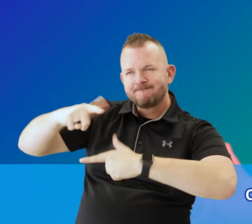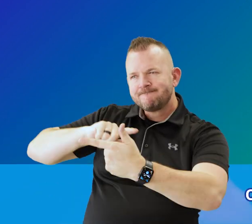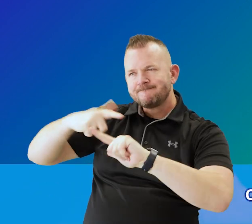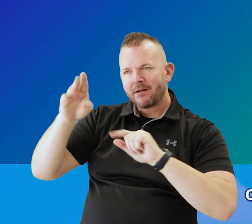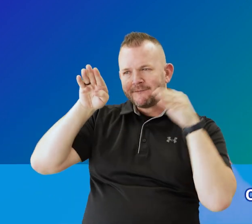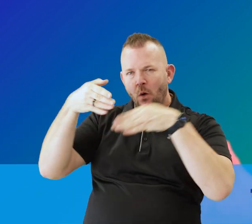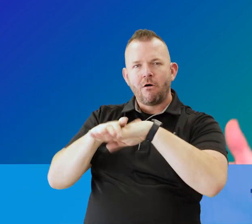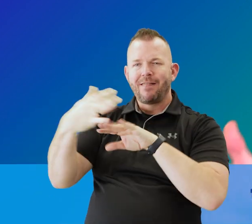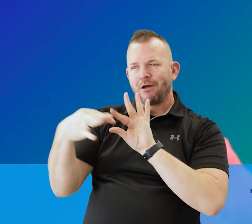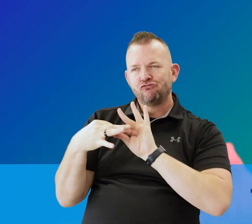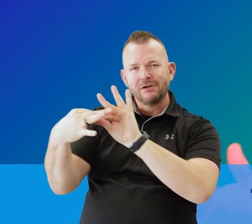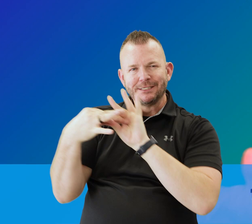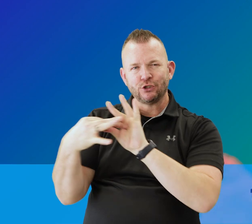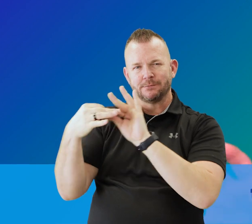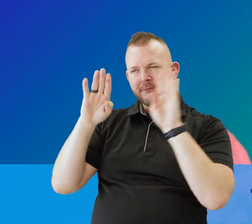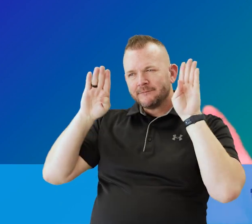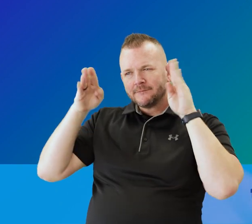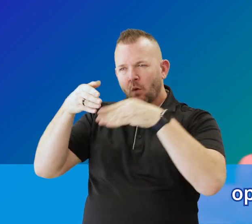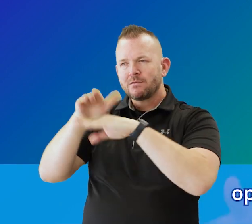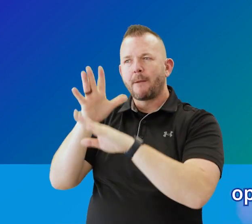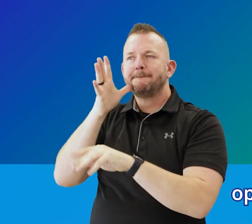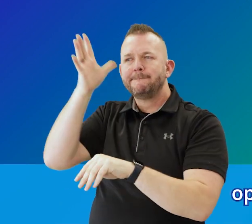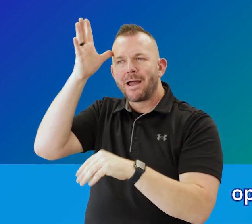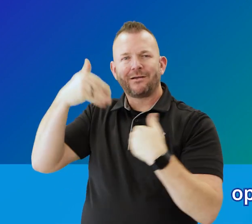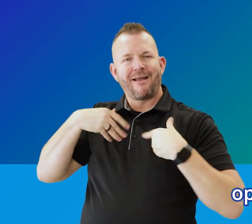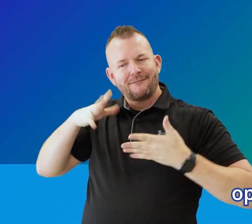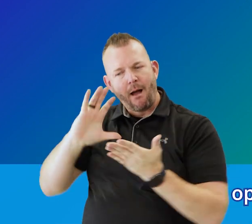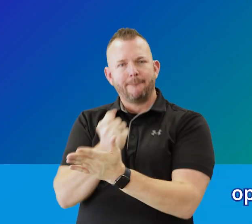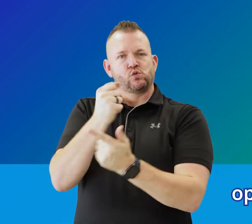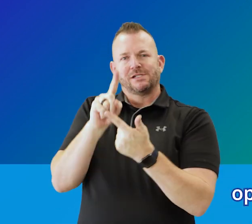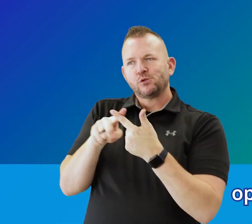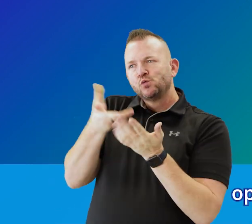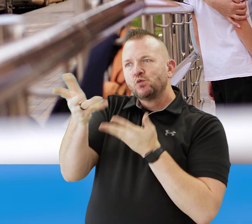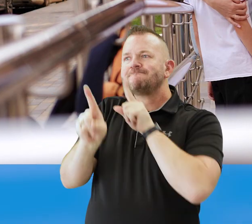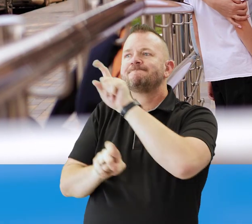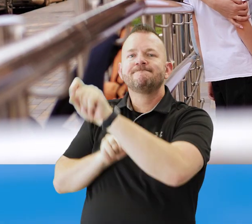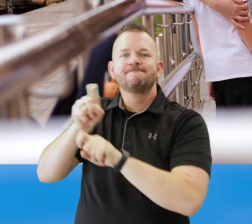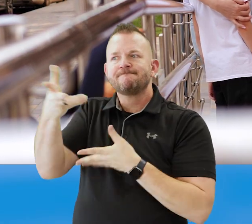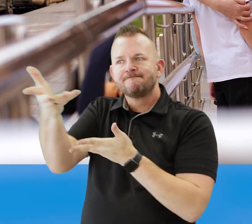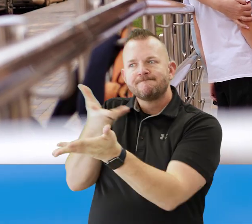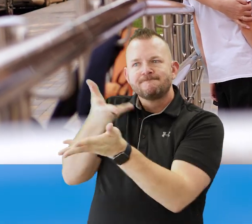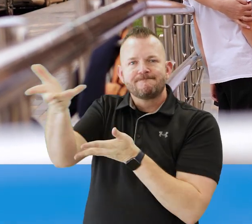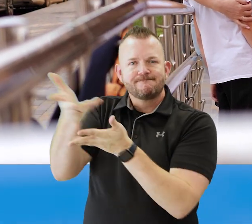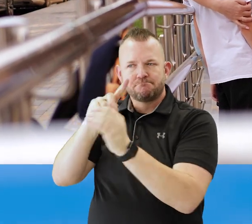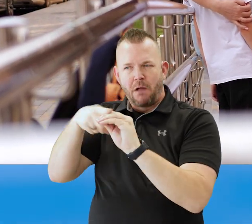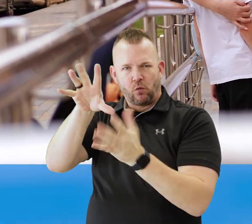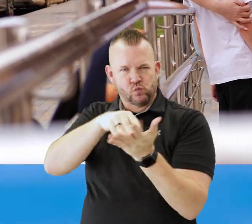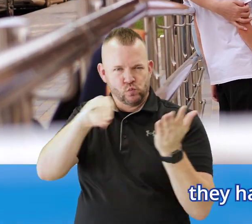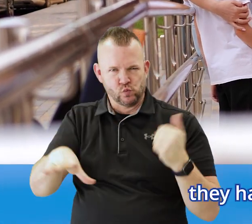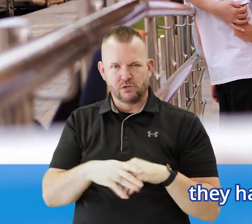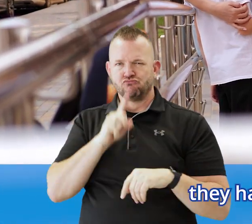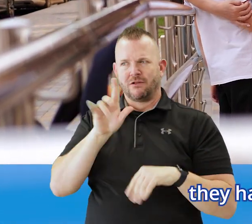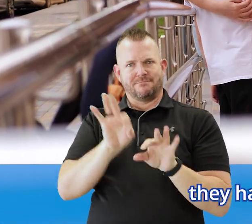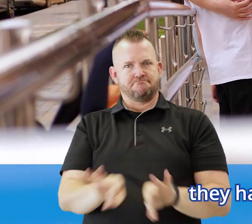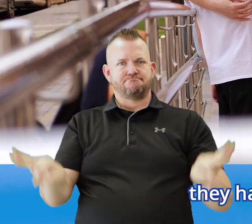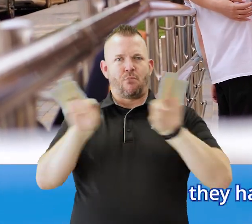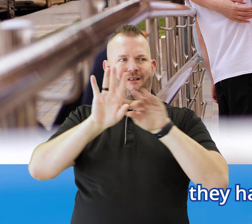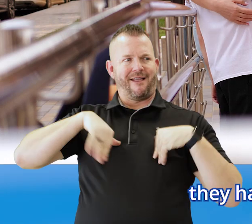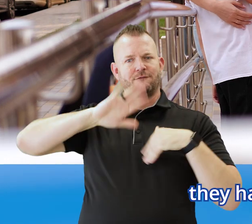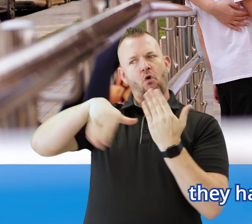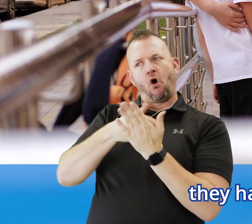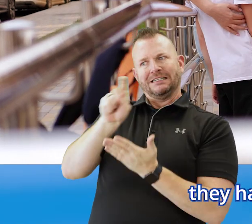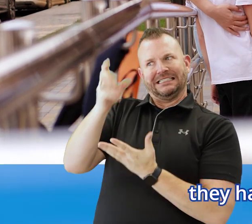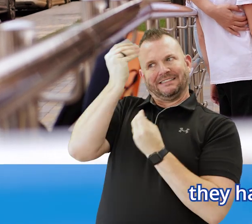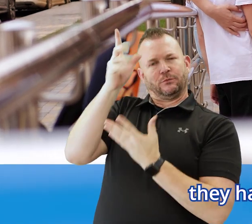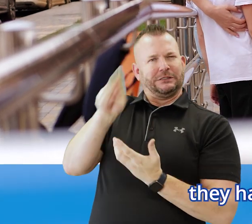want to make sure that the parents have ample opportunity to ask the questions they need answered and to make sure they have the